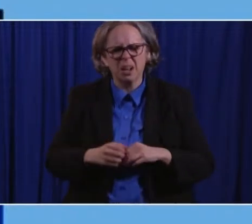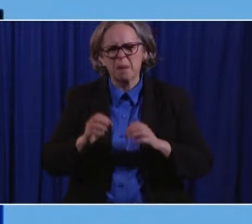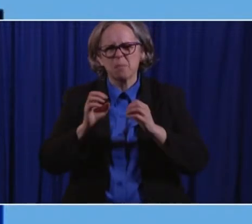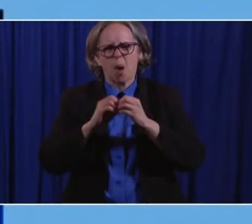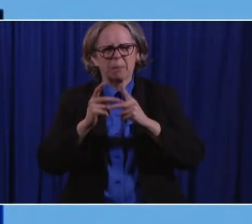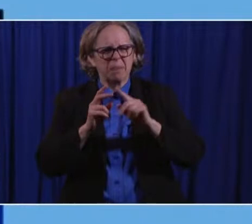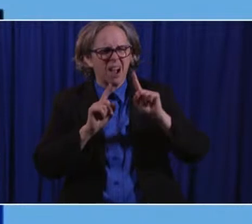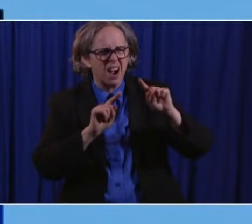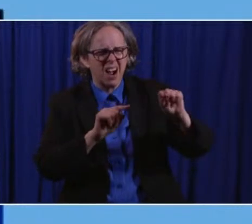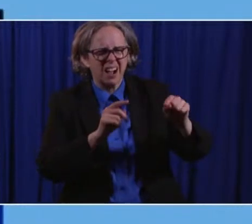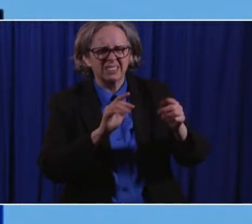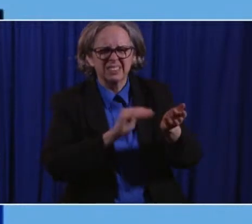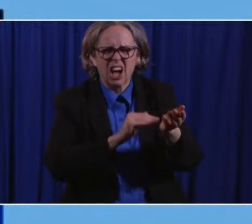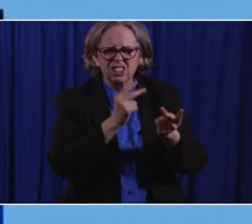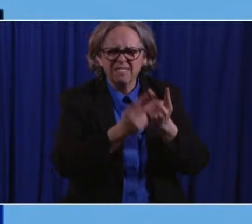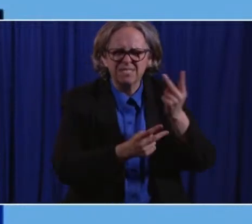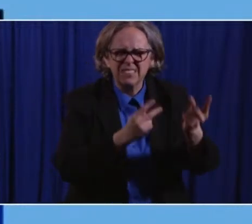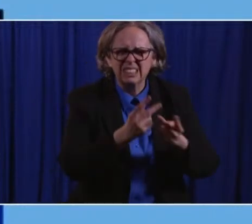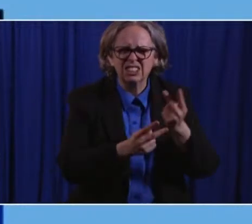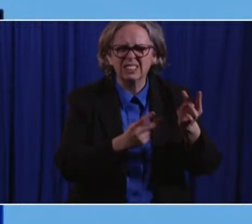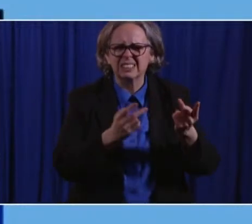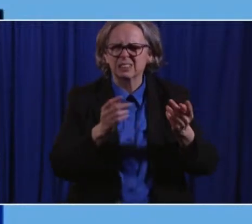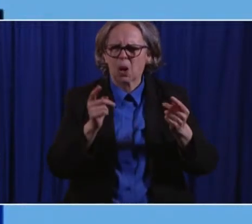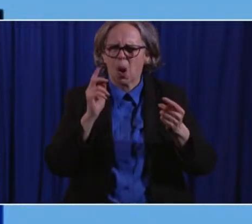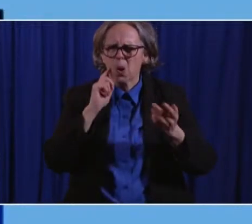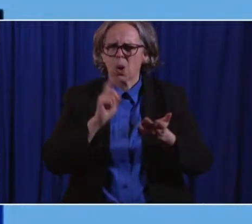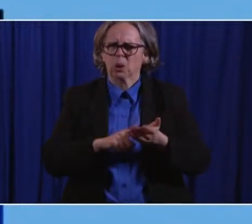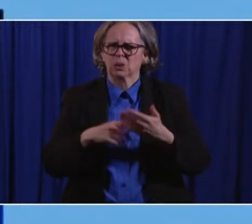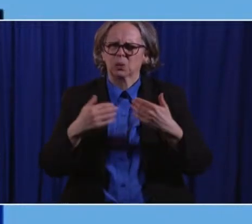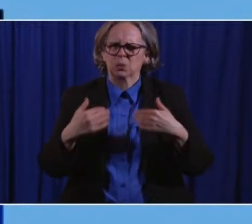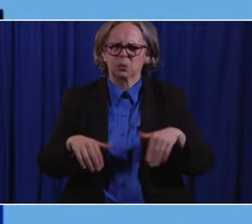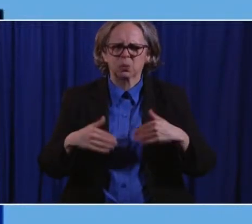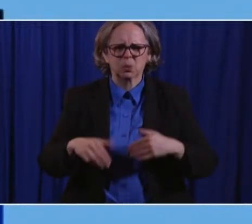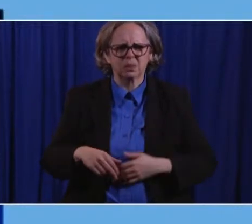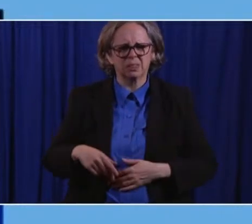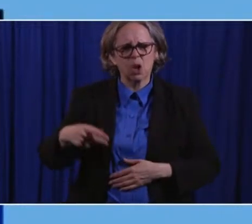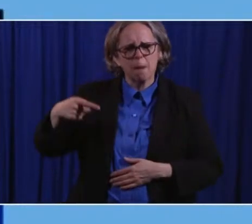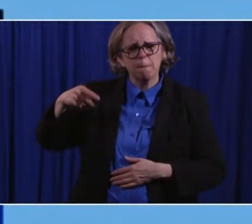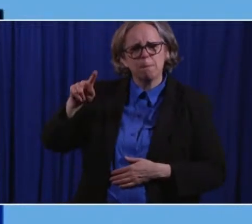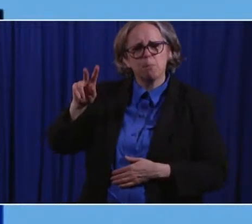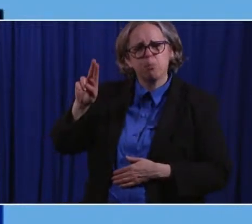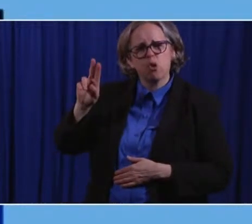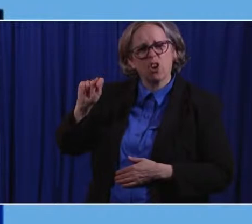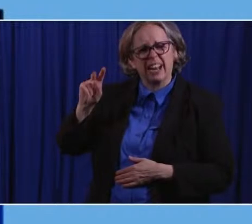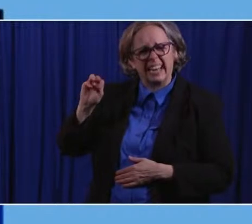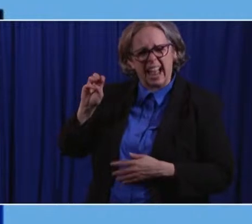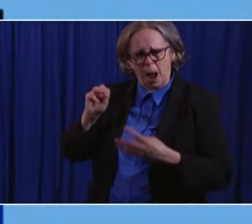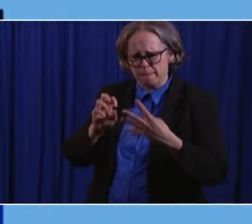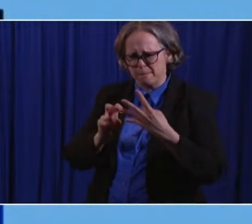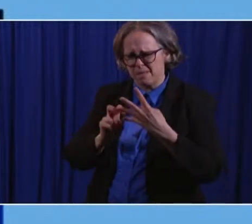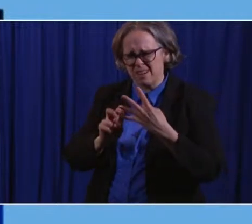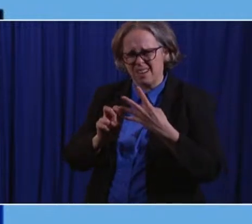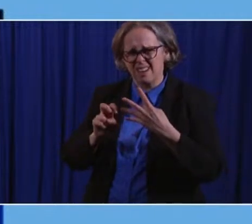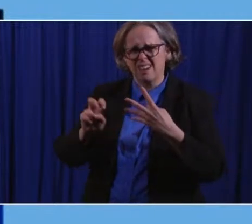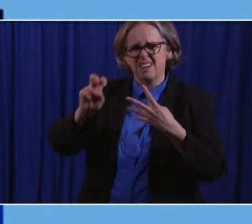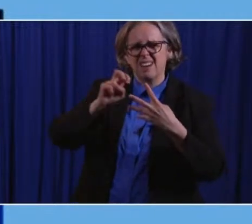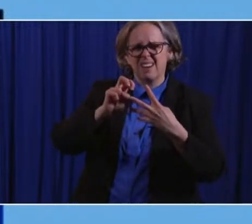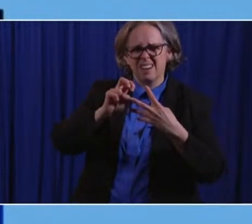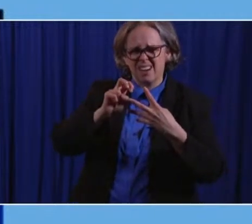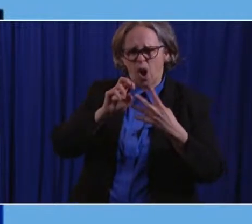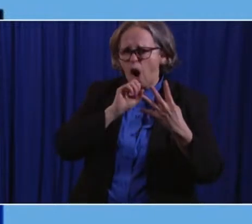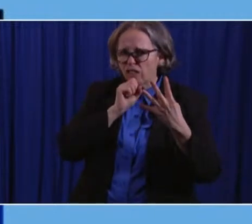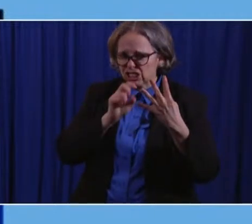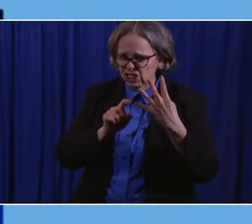Putnam County moved from orange to red this week. In addition to some healthcare indicators trending upward, the county has